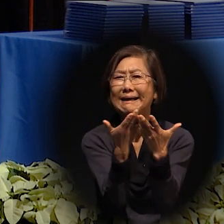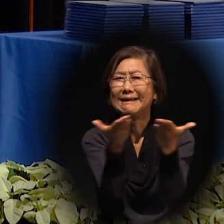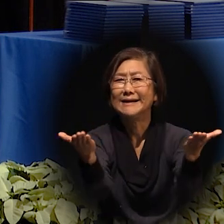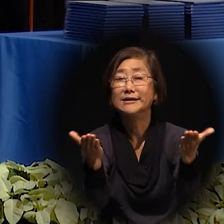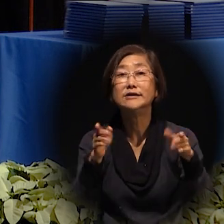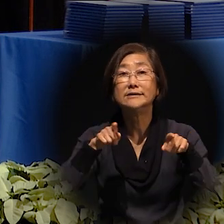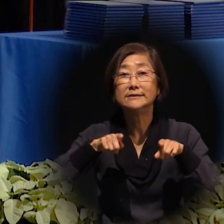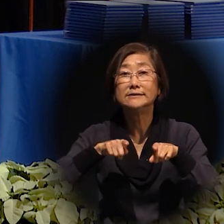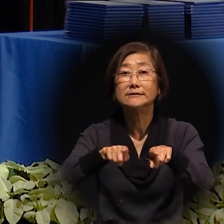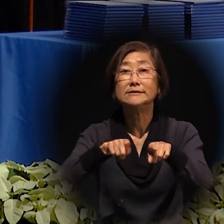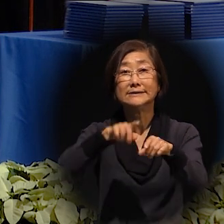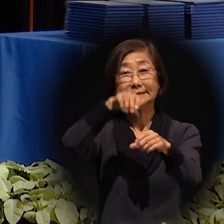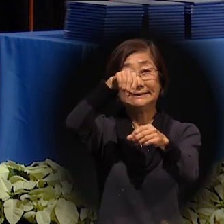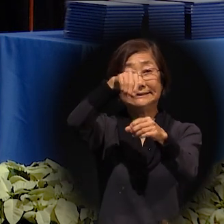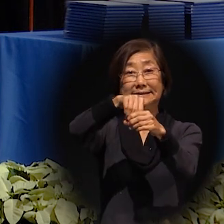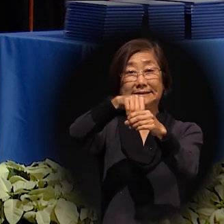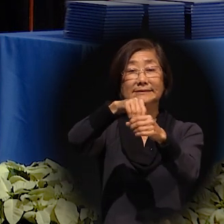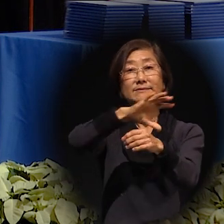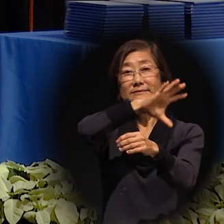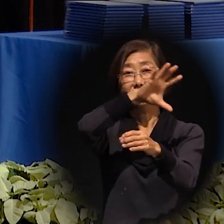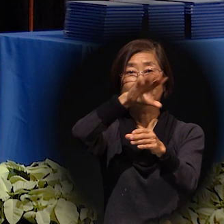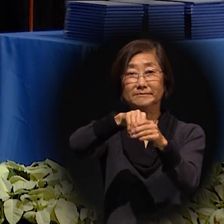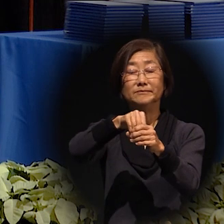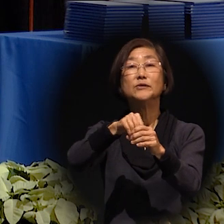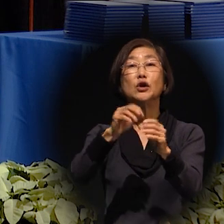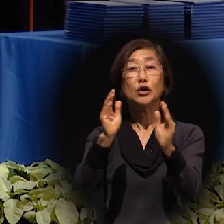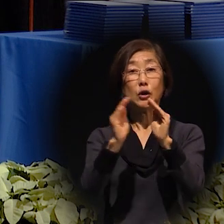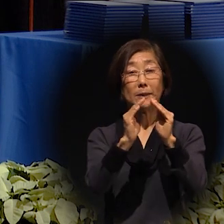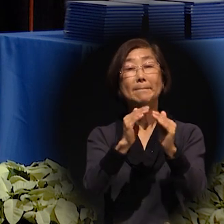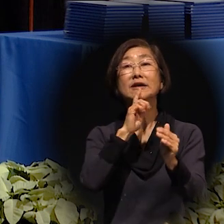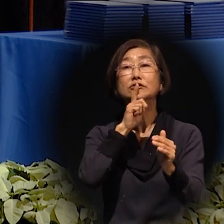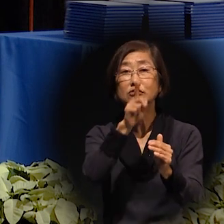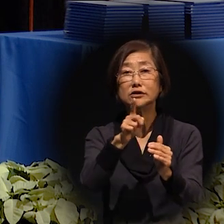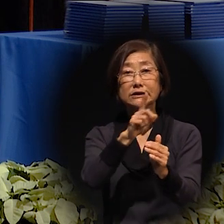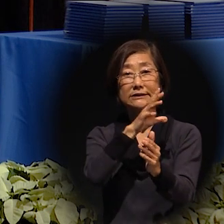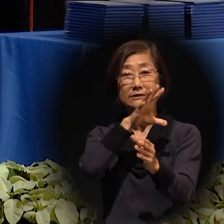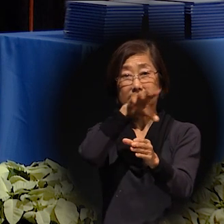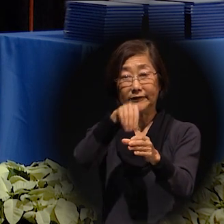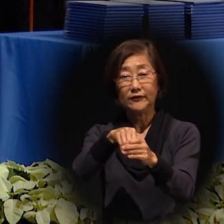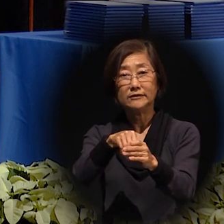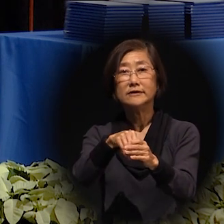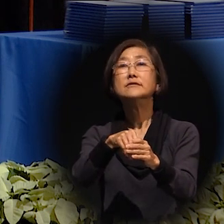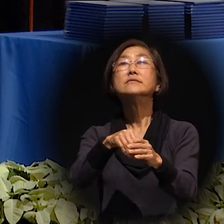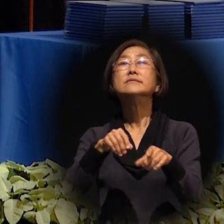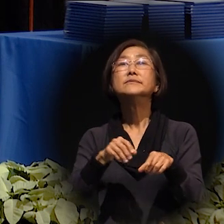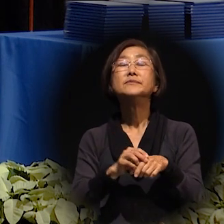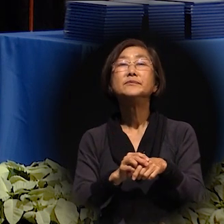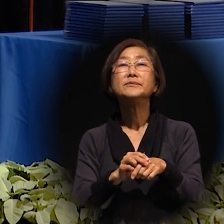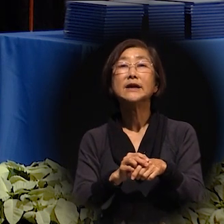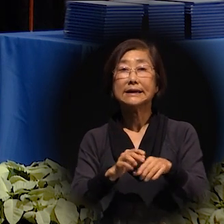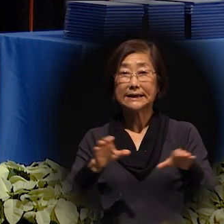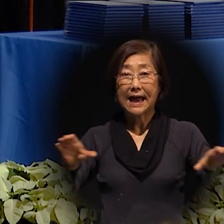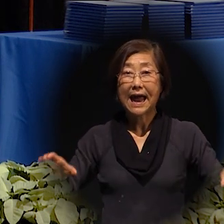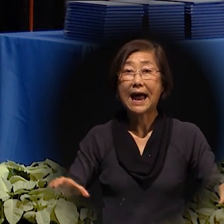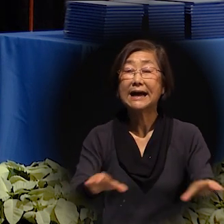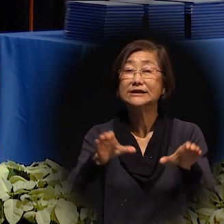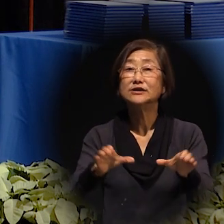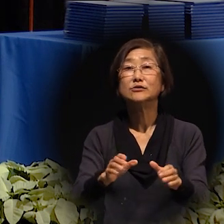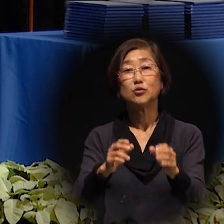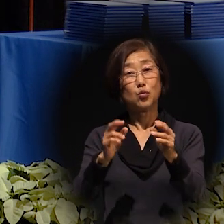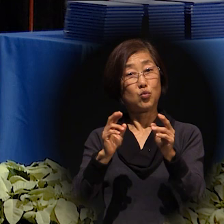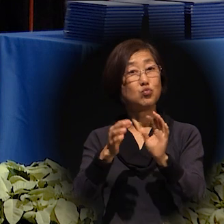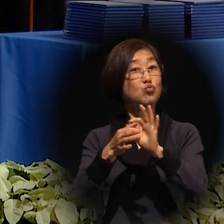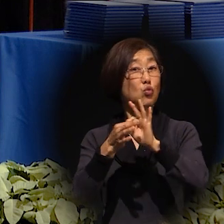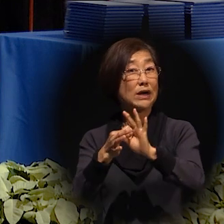things in the community. Make sure that you contribute to the dialogue and